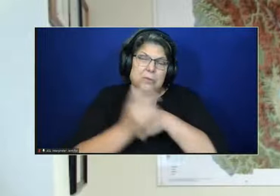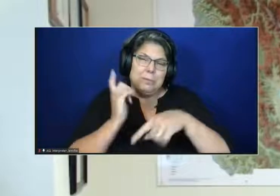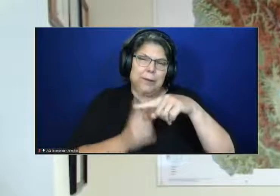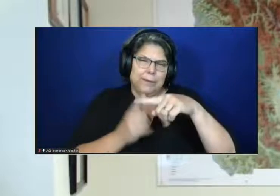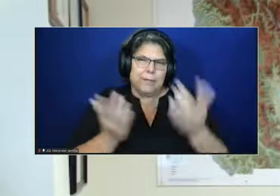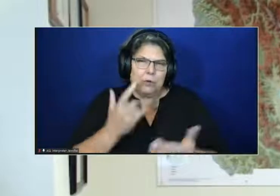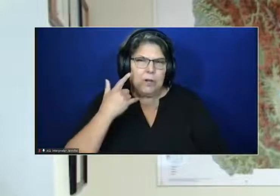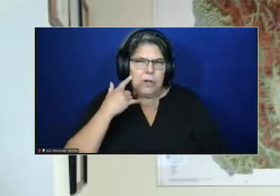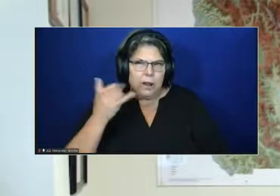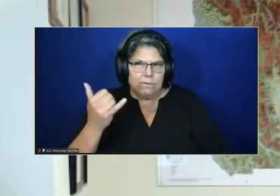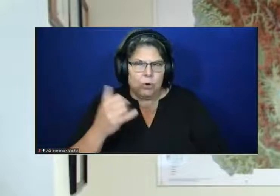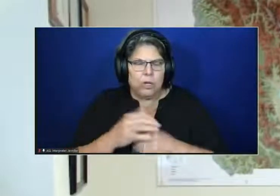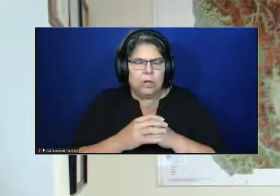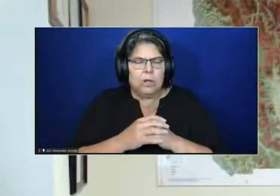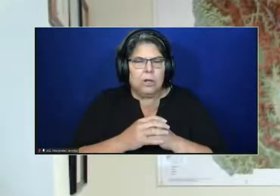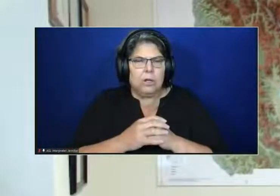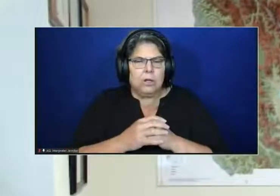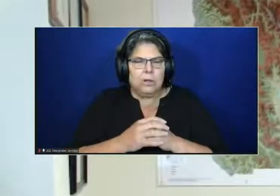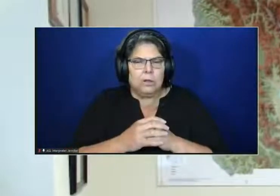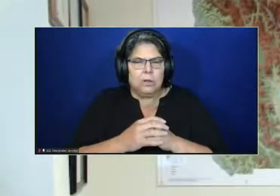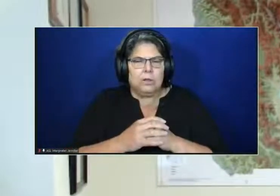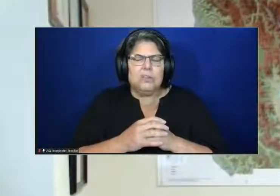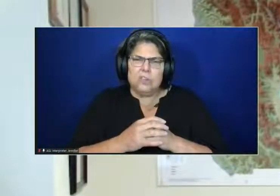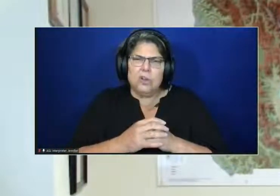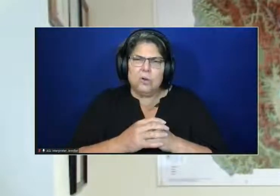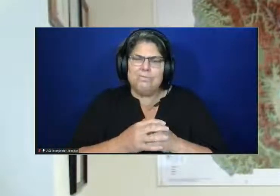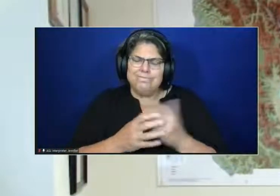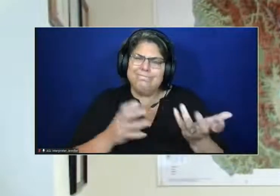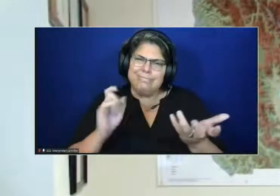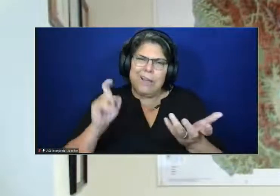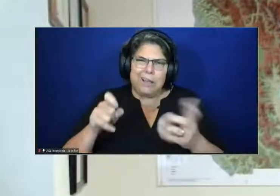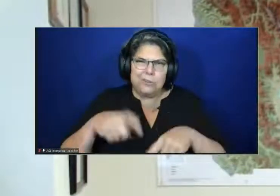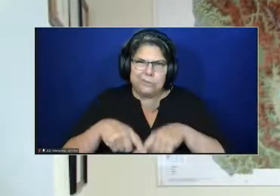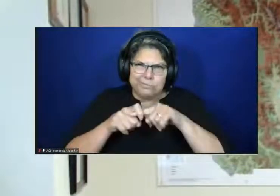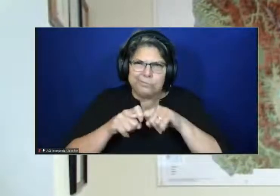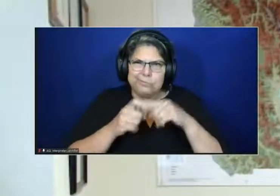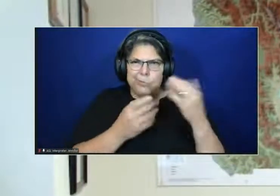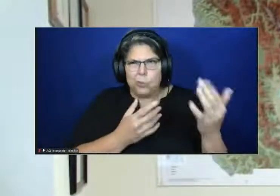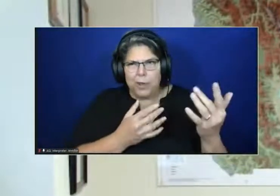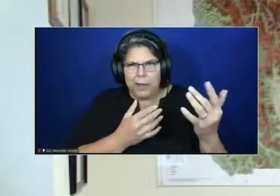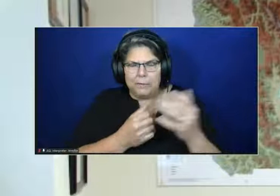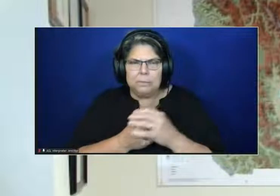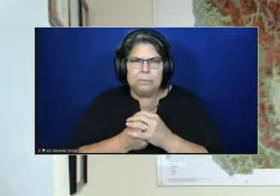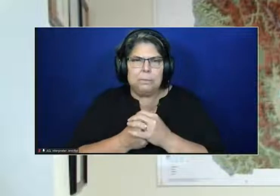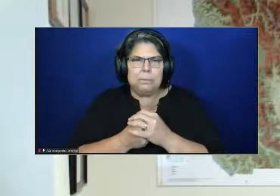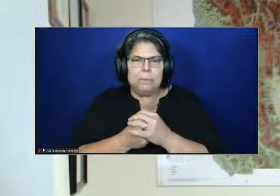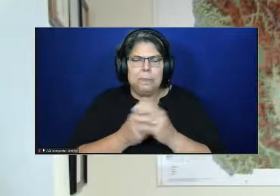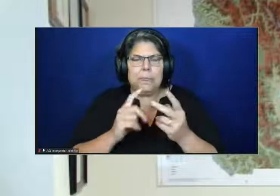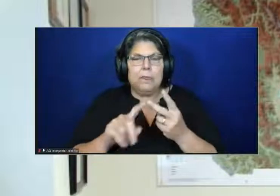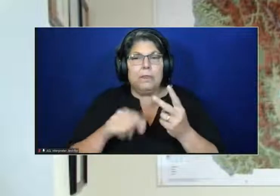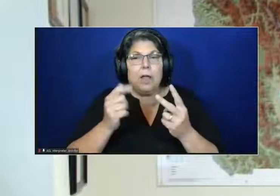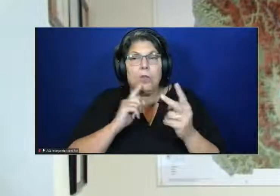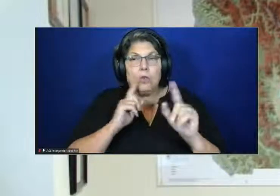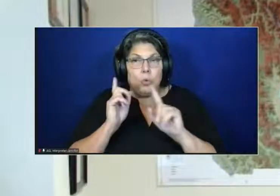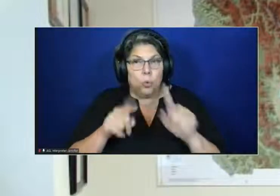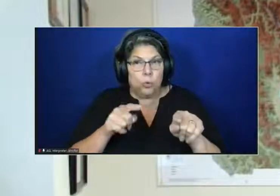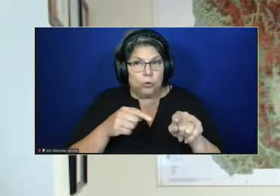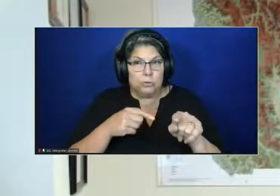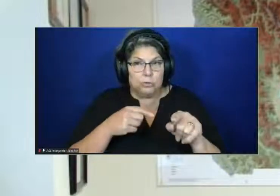a lot of that has been delayed. The other orders that I released were